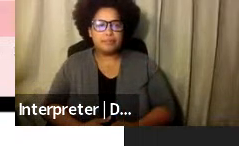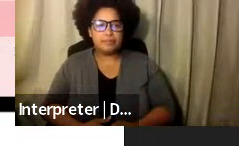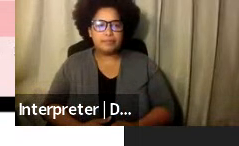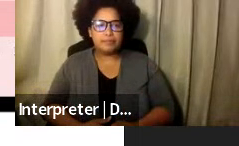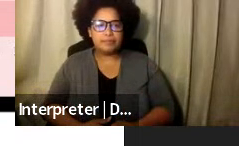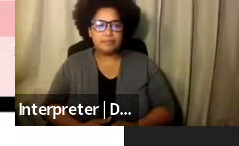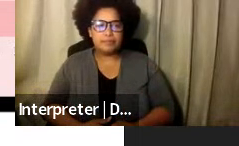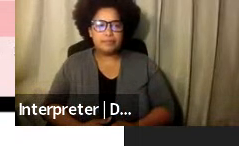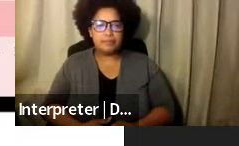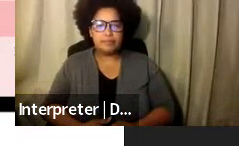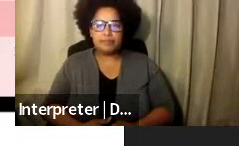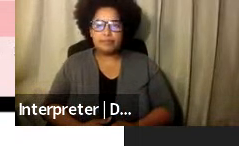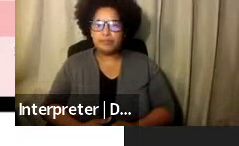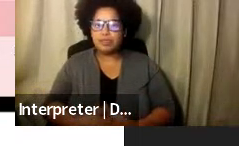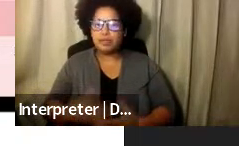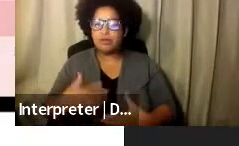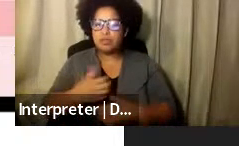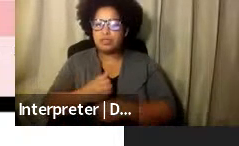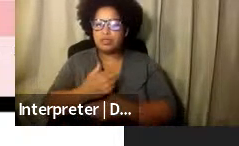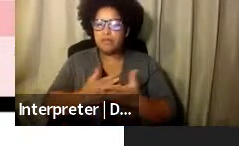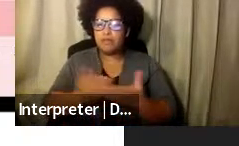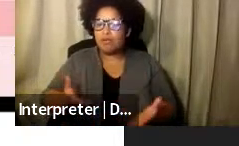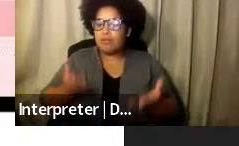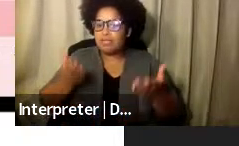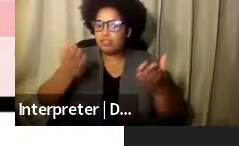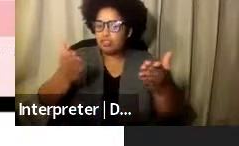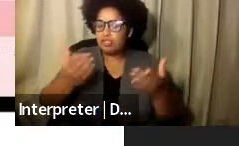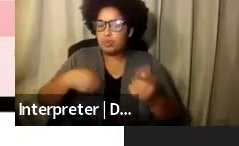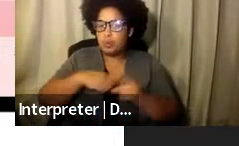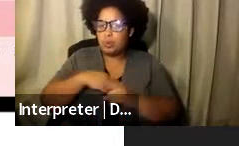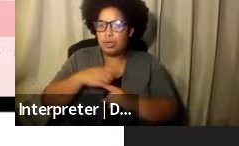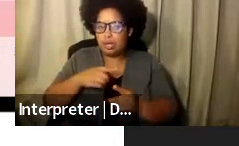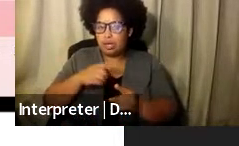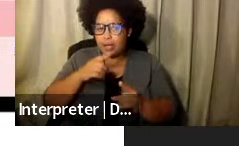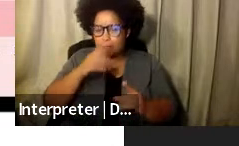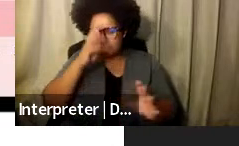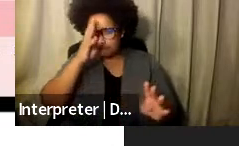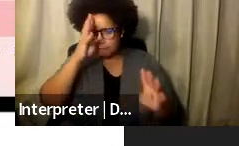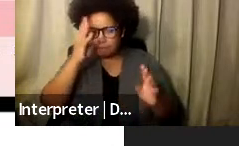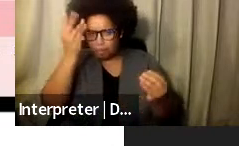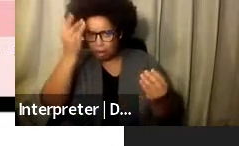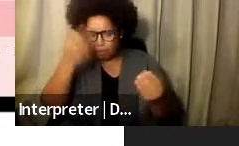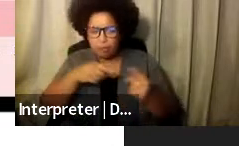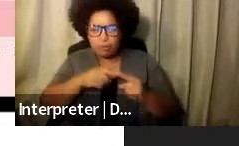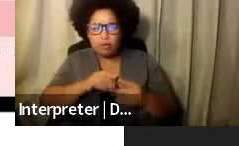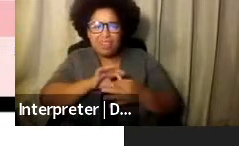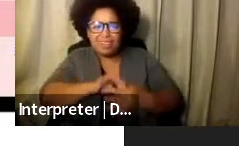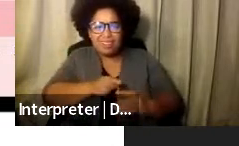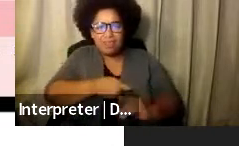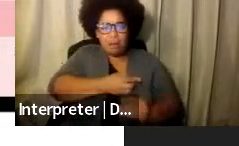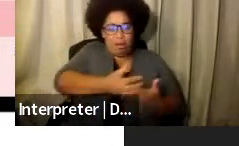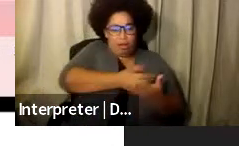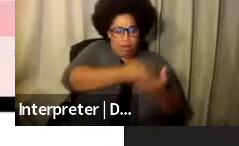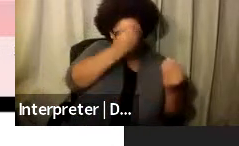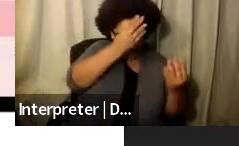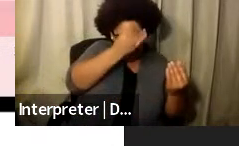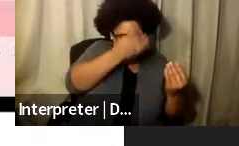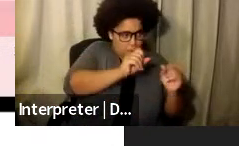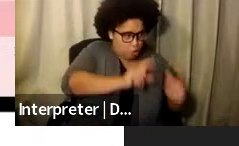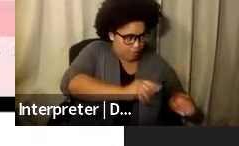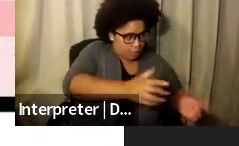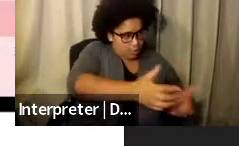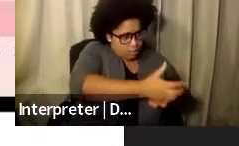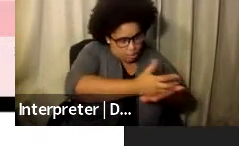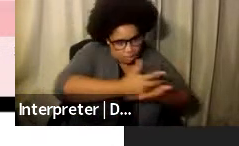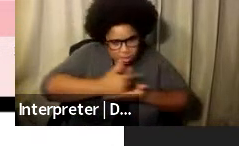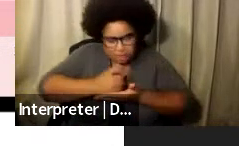Okay, I'm now gonna just summarize some of the recommendations that we came up with up to this point based on the data from our surveys and the